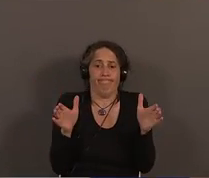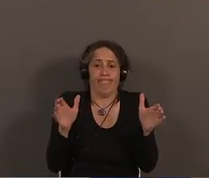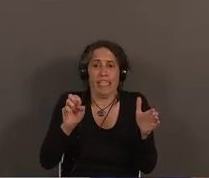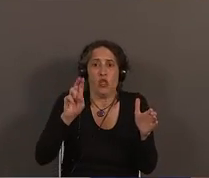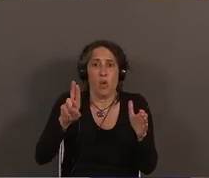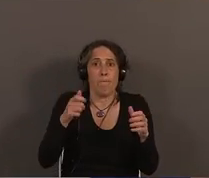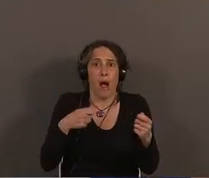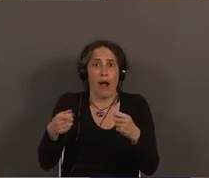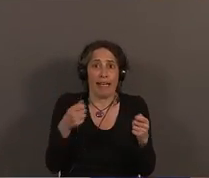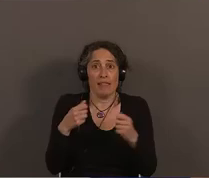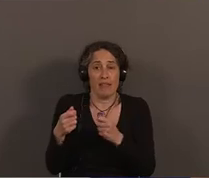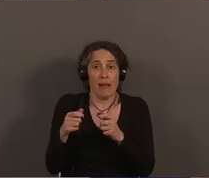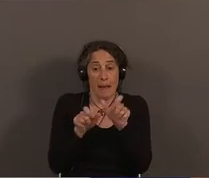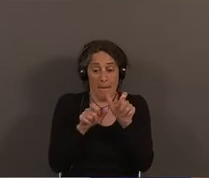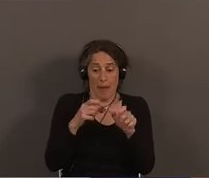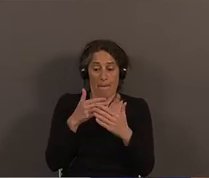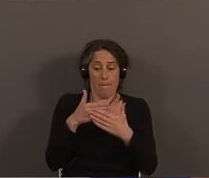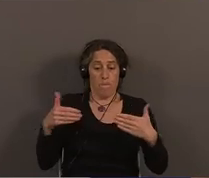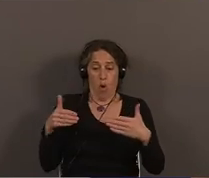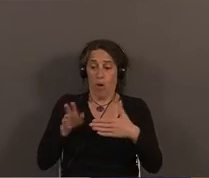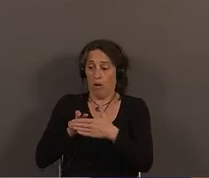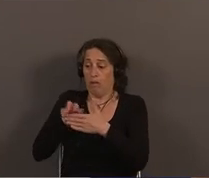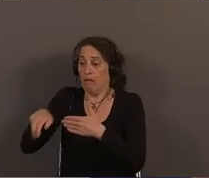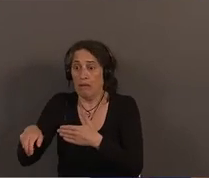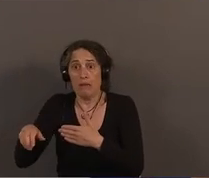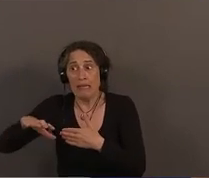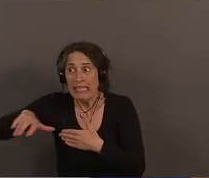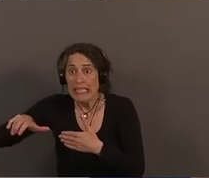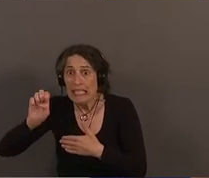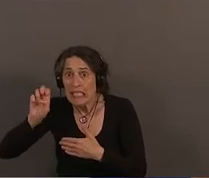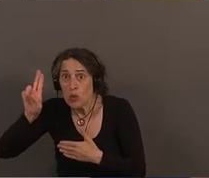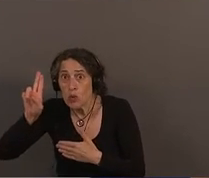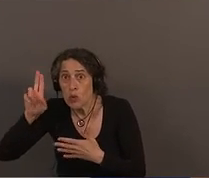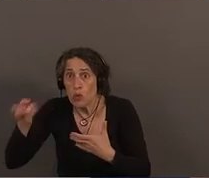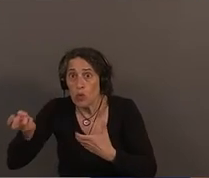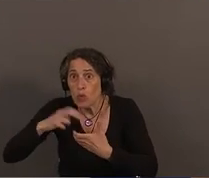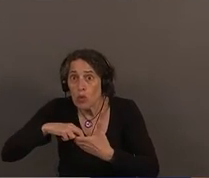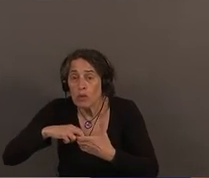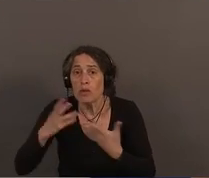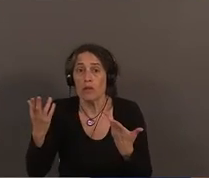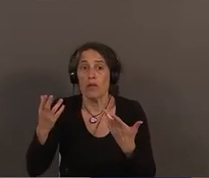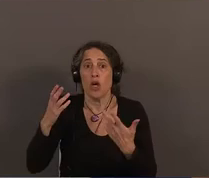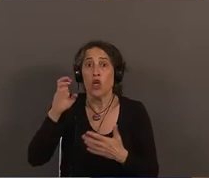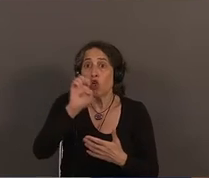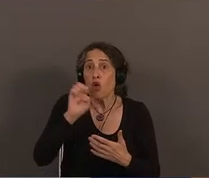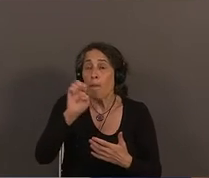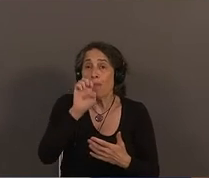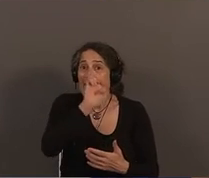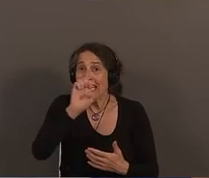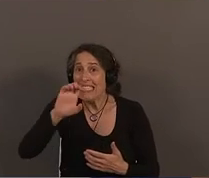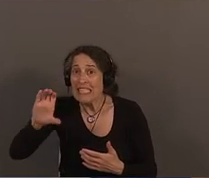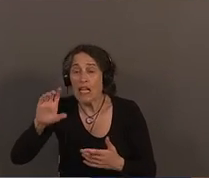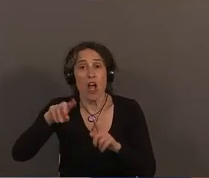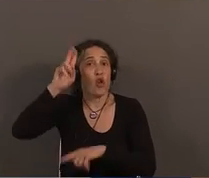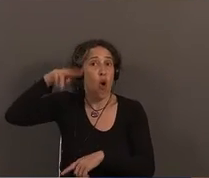the citizens, not only once you cross the border, but is it an EU country or European Economic Area country, like